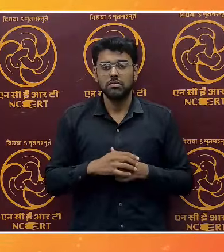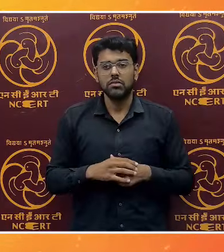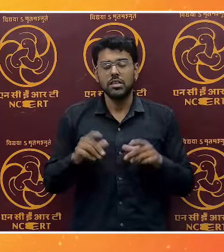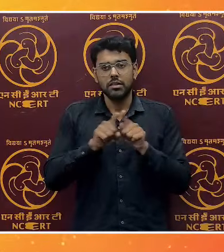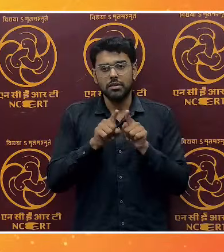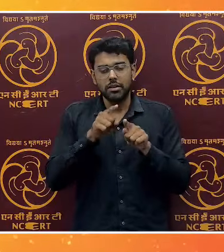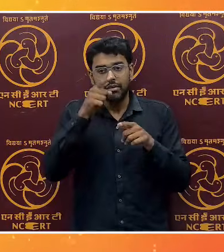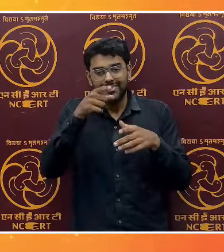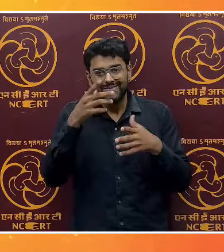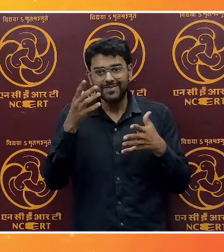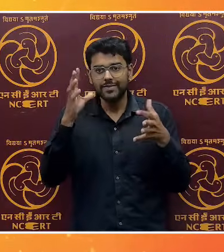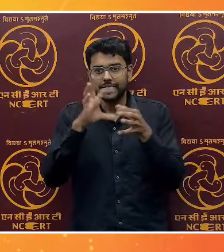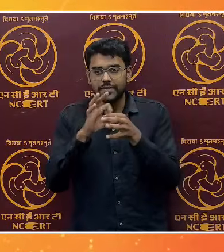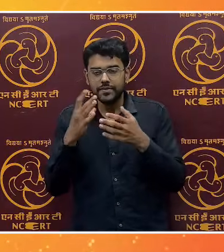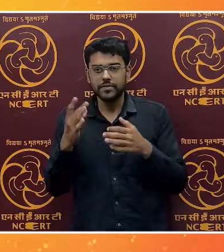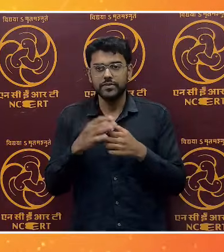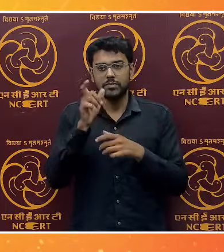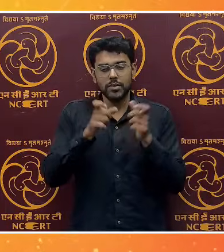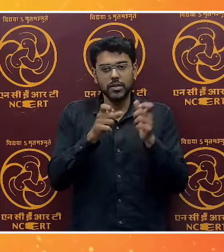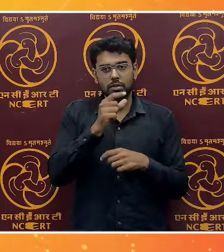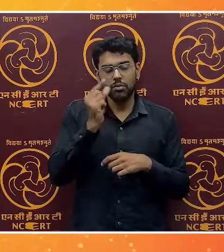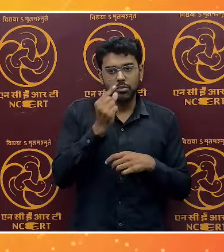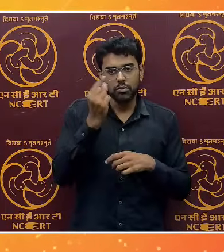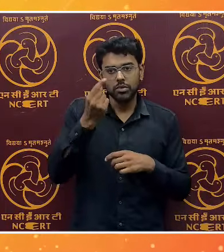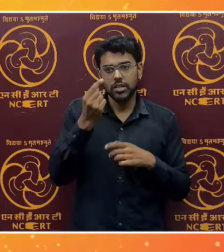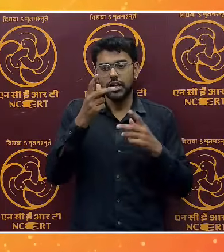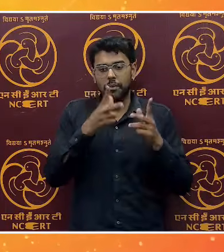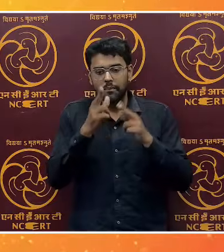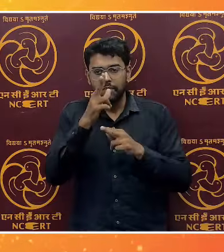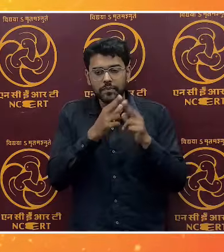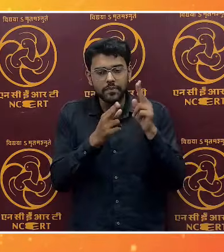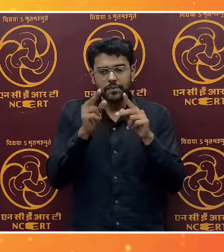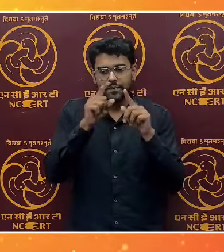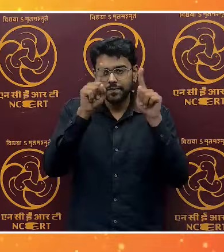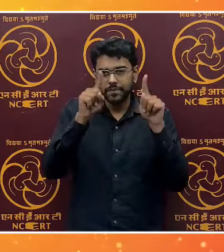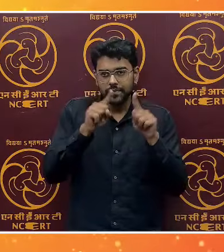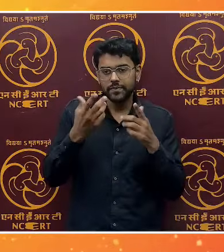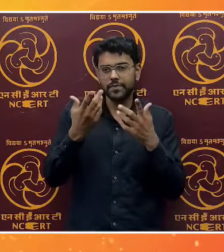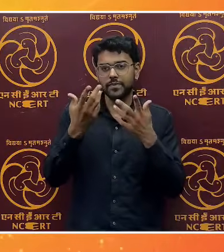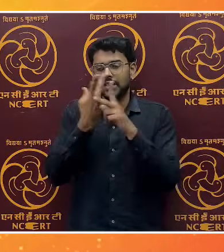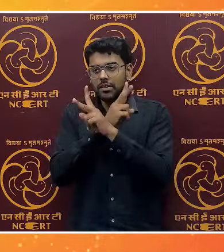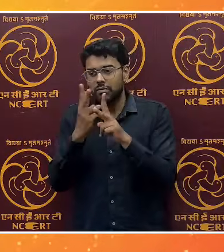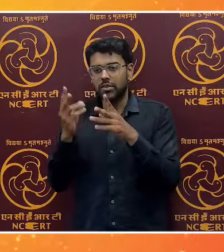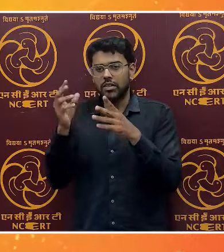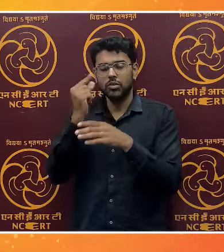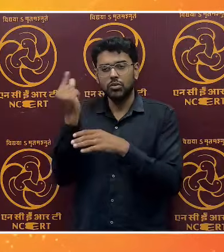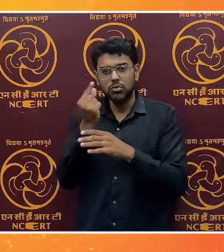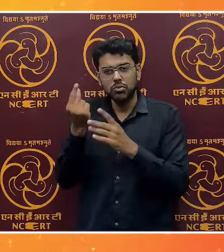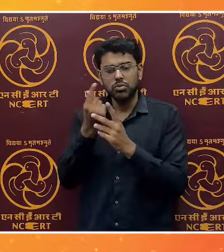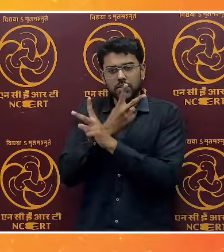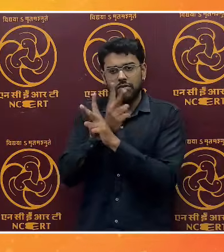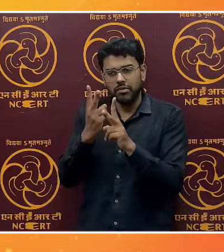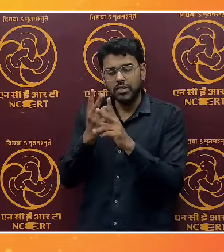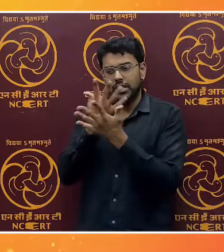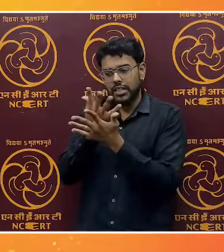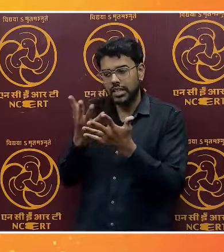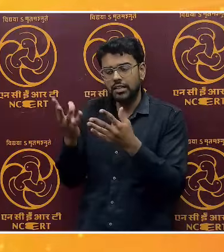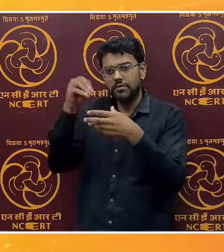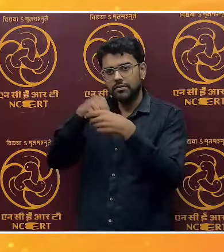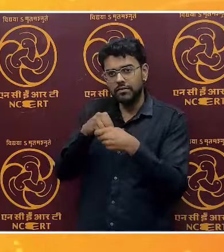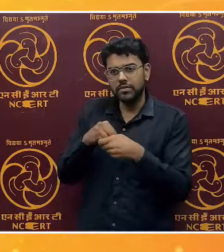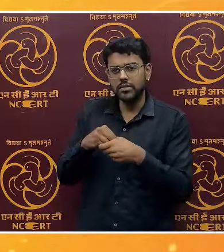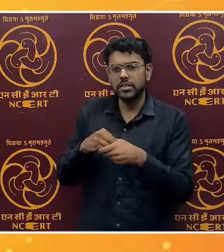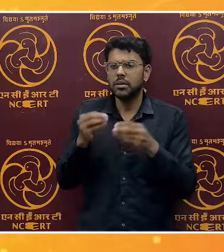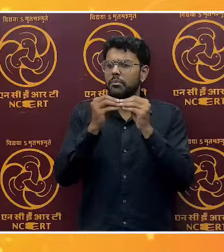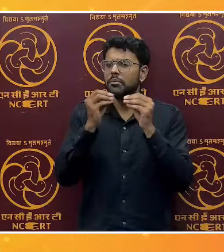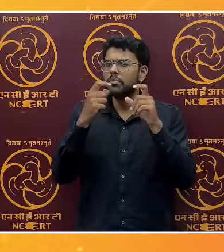So you insert the cutaways, you insert the B-rolls, you use the other resources. Now, what to are